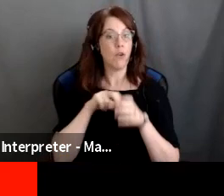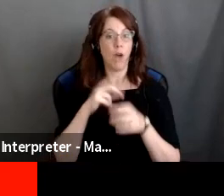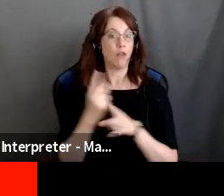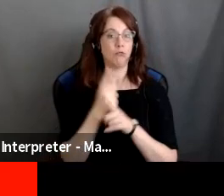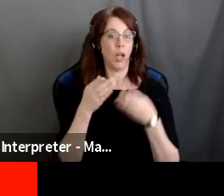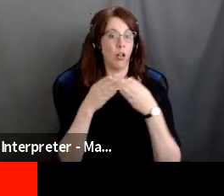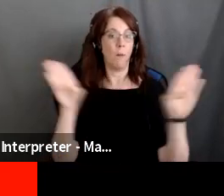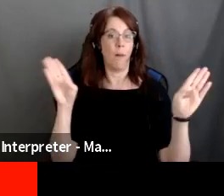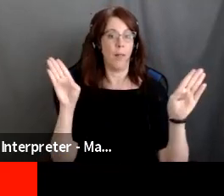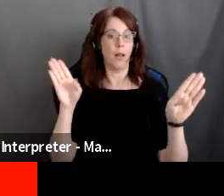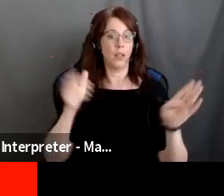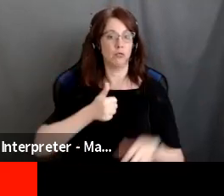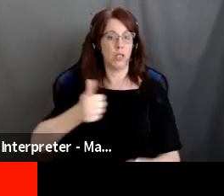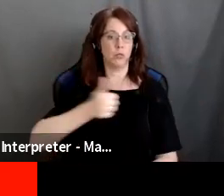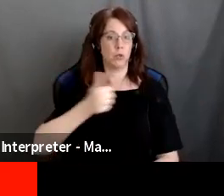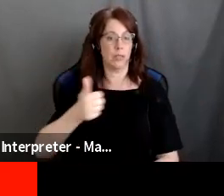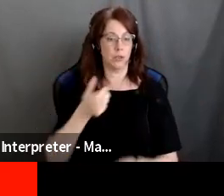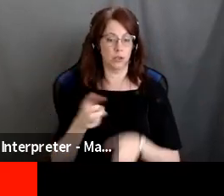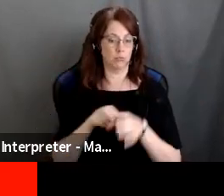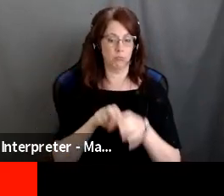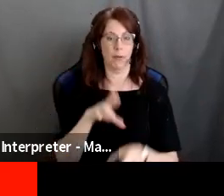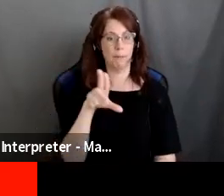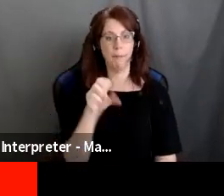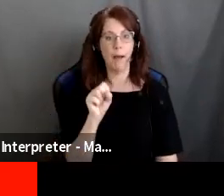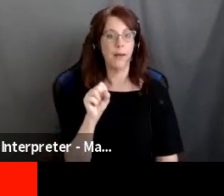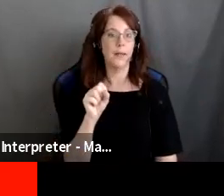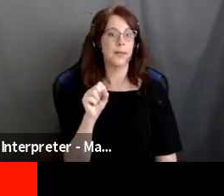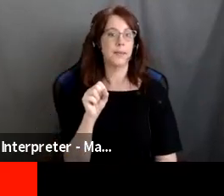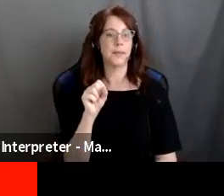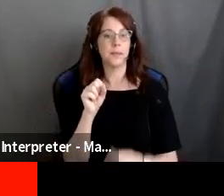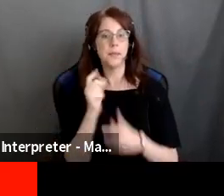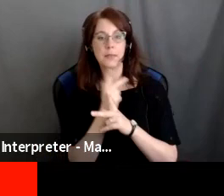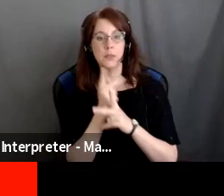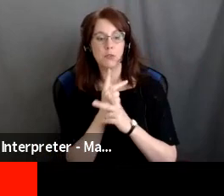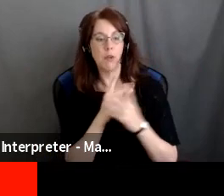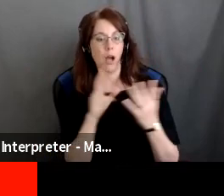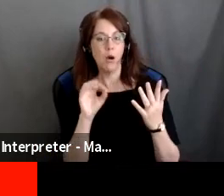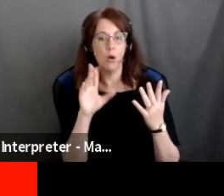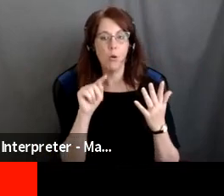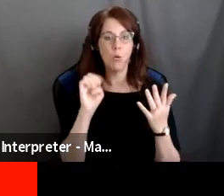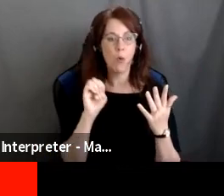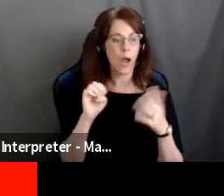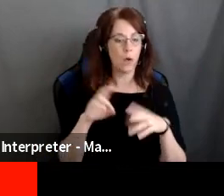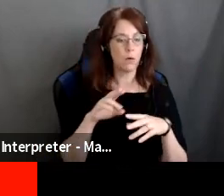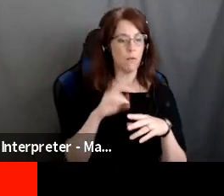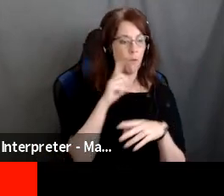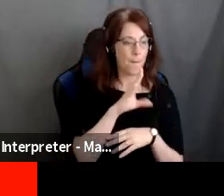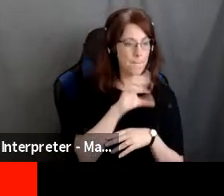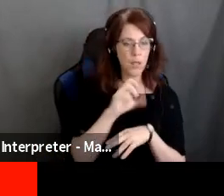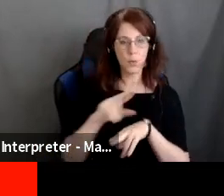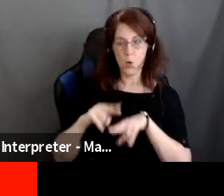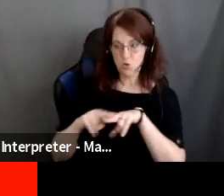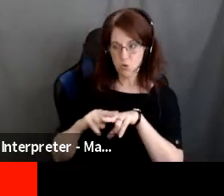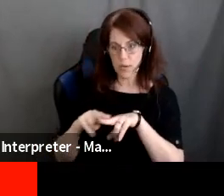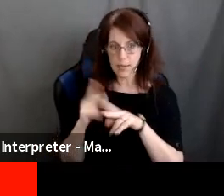transportation system, so they can have the bus routes and train routes scheduled, practice